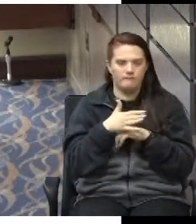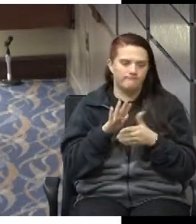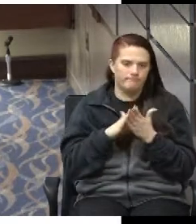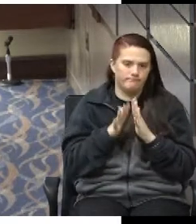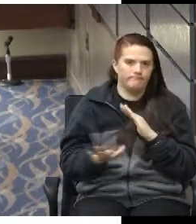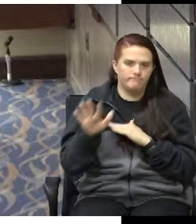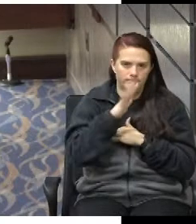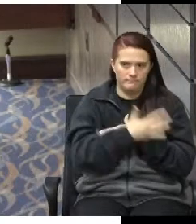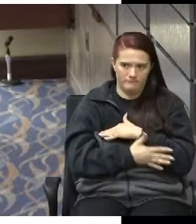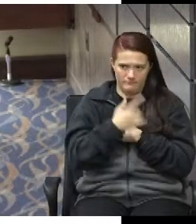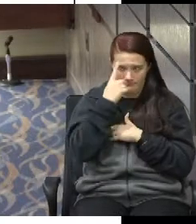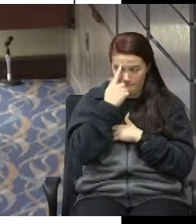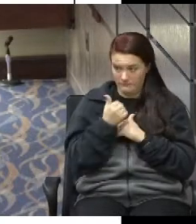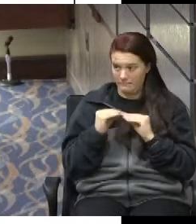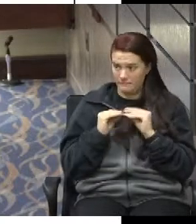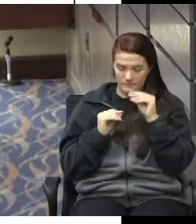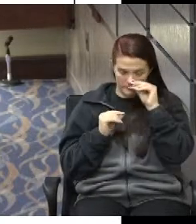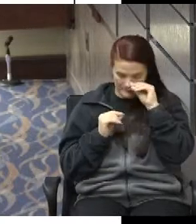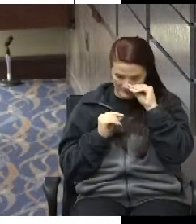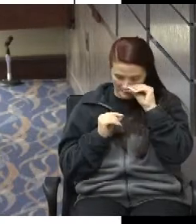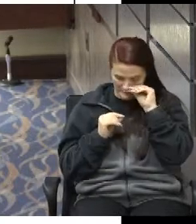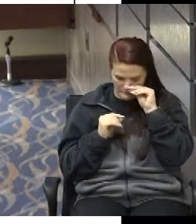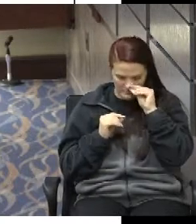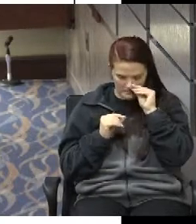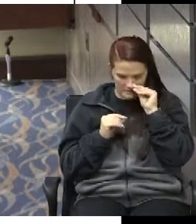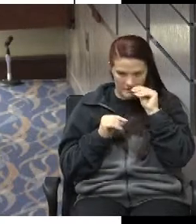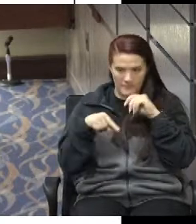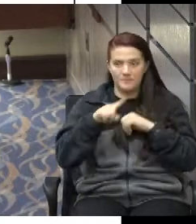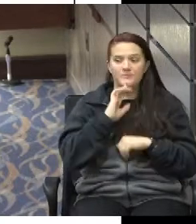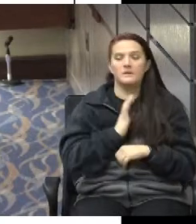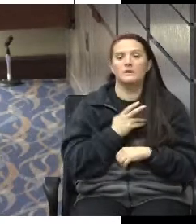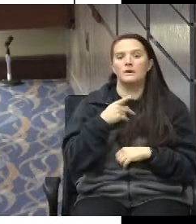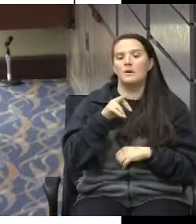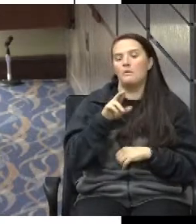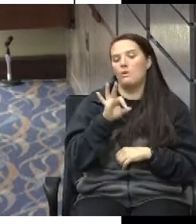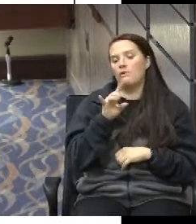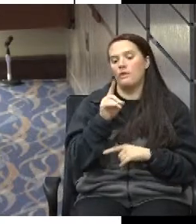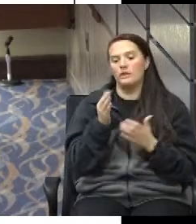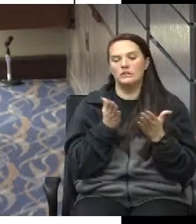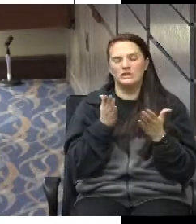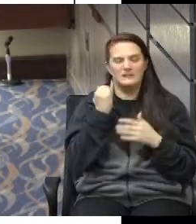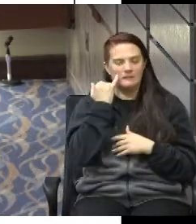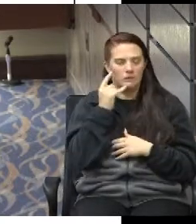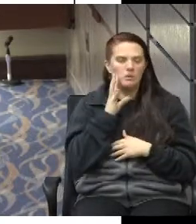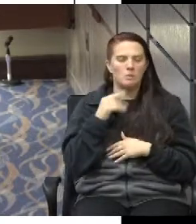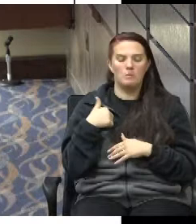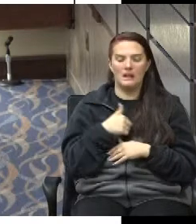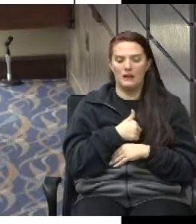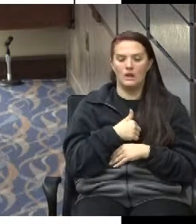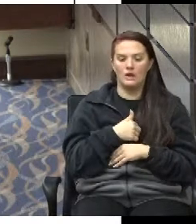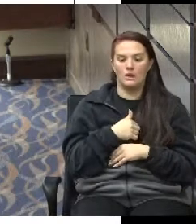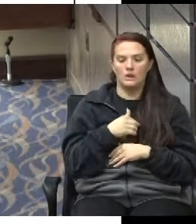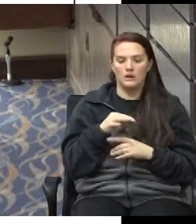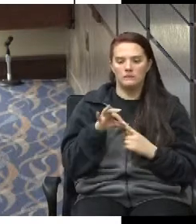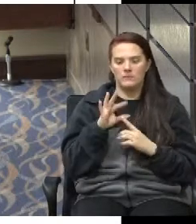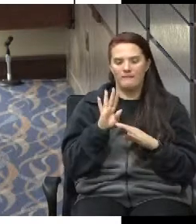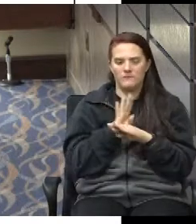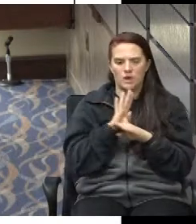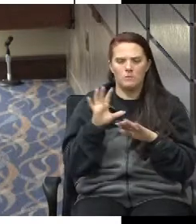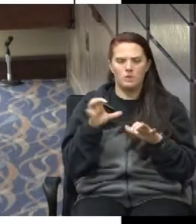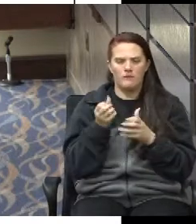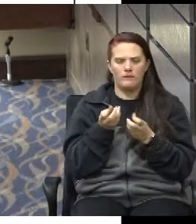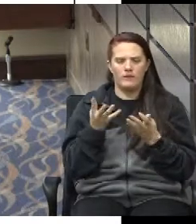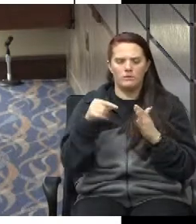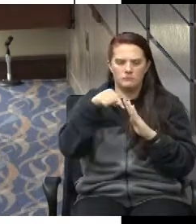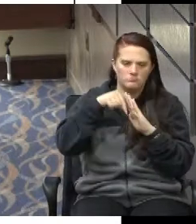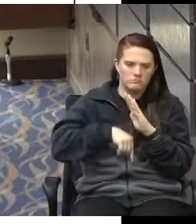I think there was one more slide. This is our portfolio of services, if you will. We're a boutique firm. We do a few things. We go really